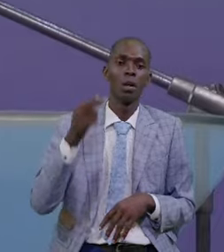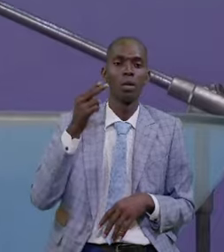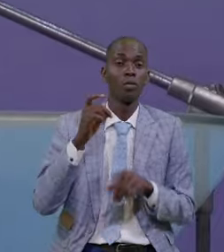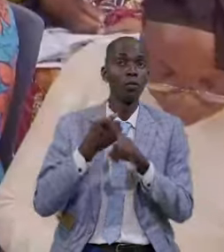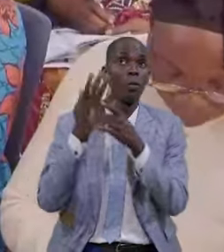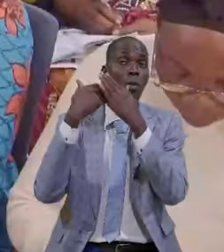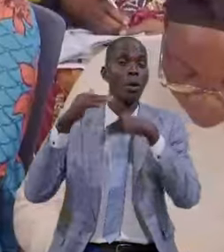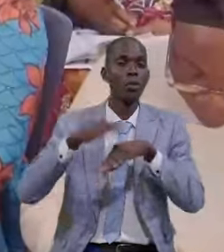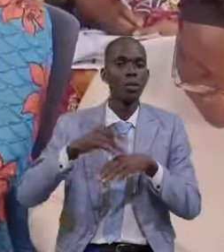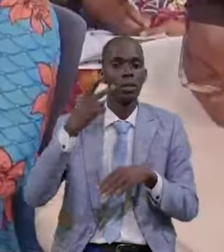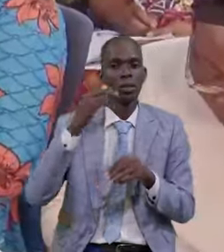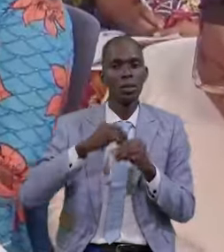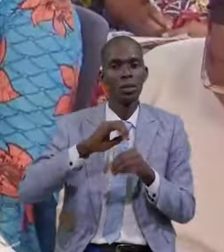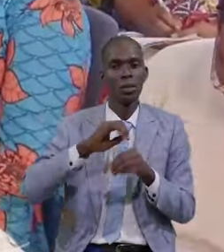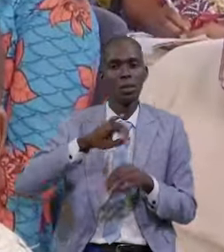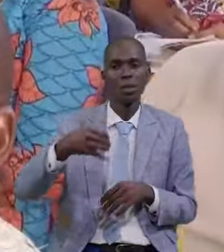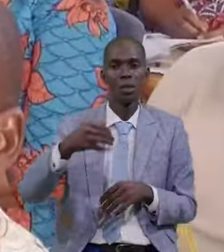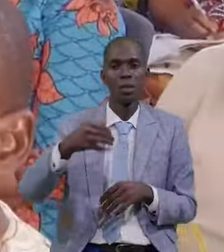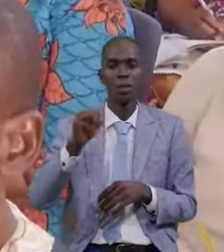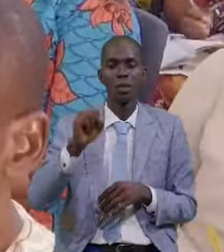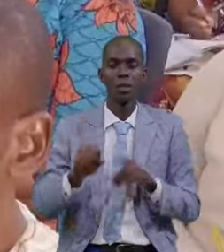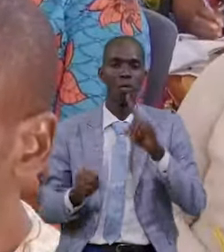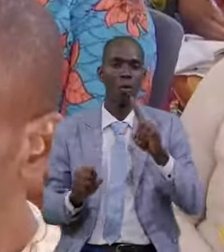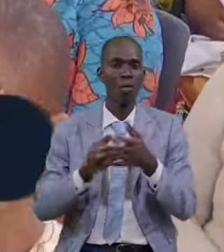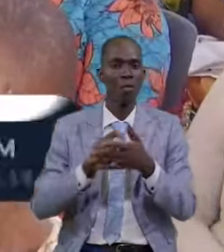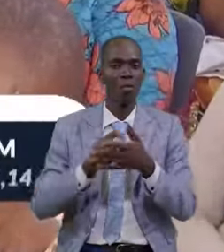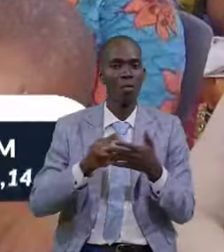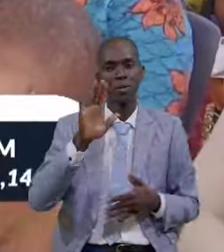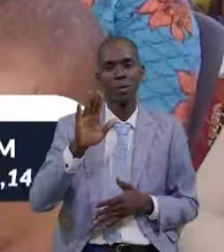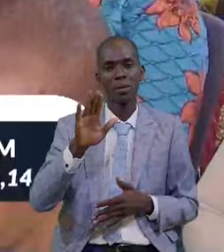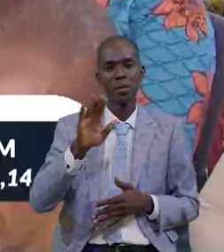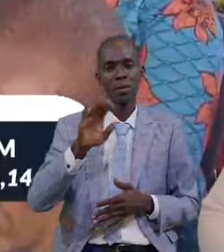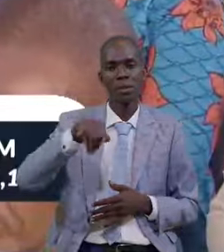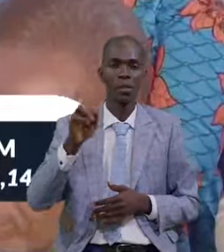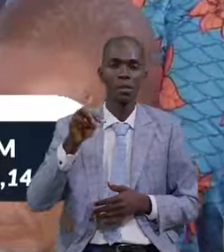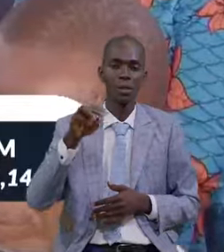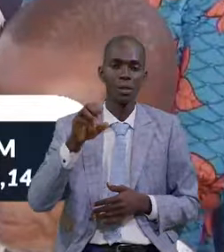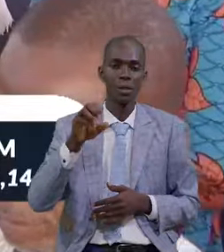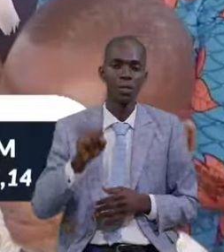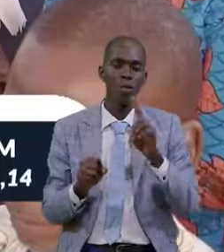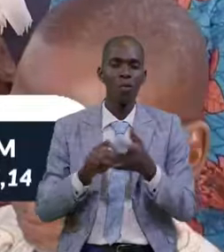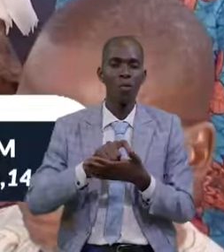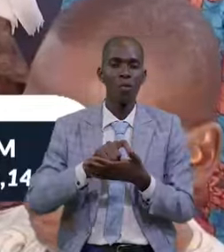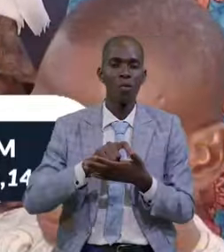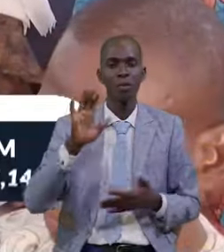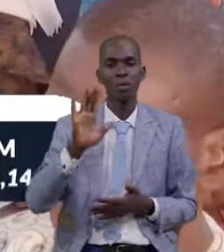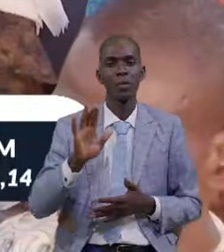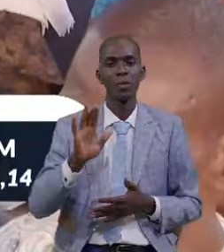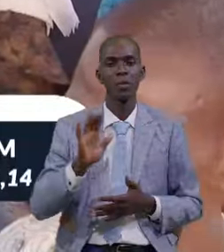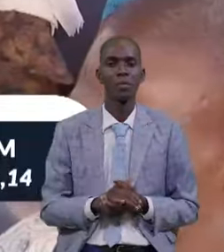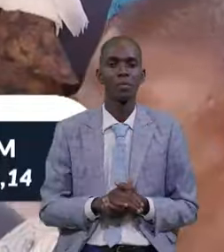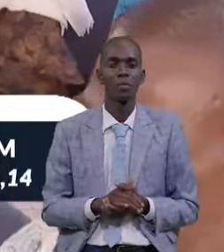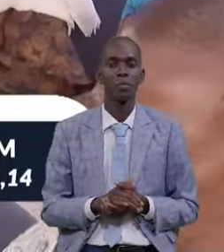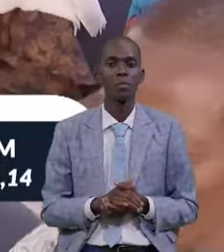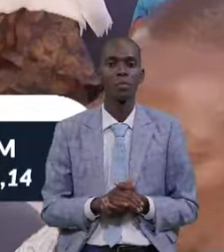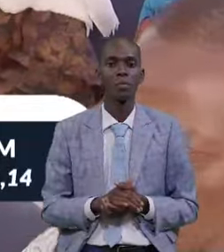chapter 1, we're looking at verse 5. In James chapter 1 verse 5, if any of